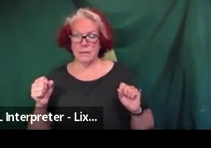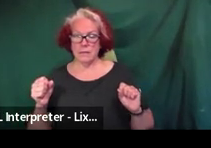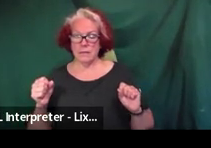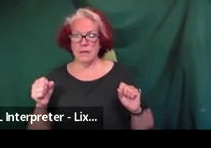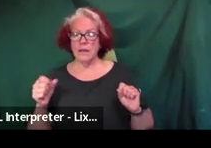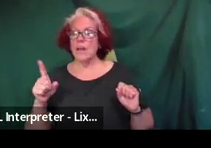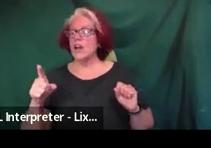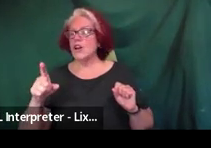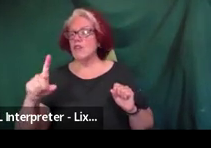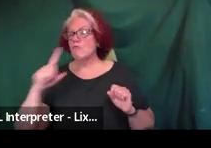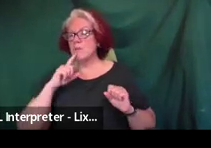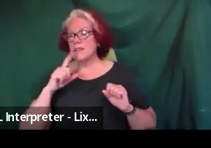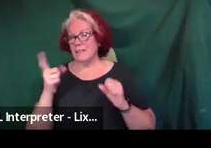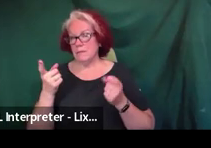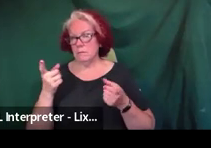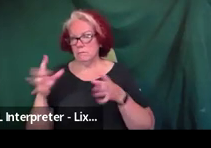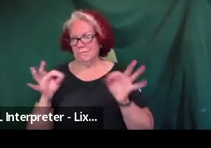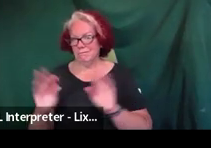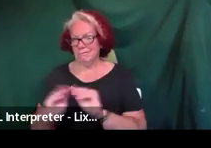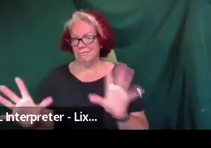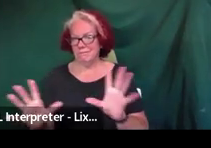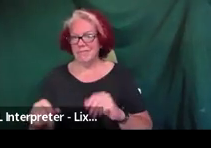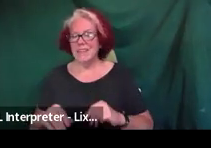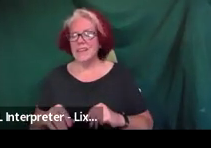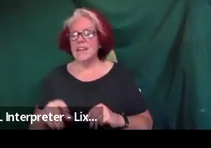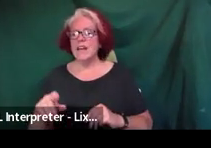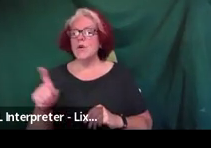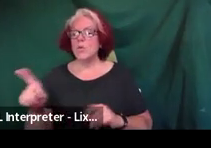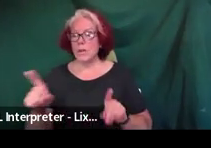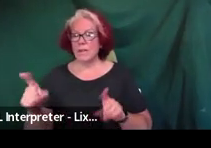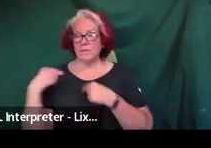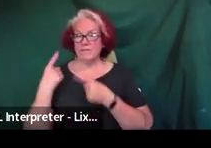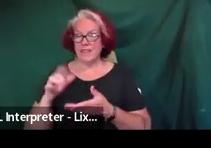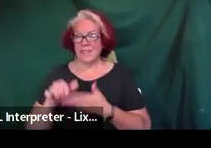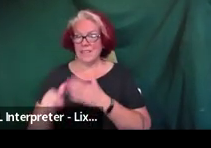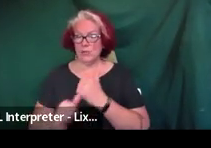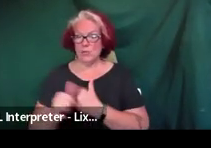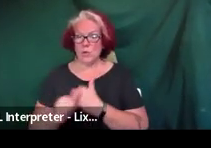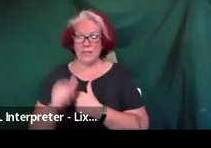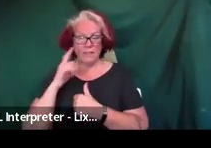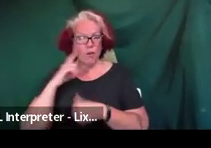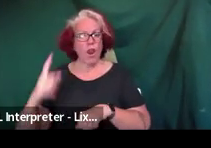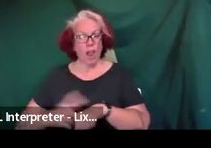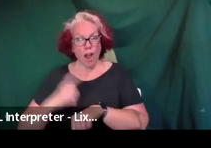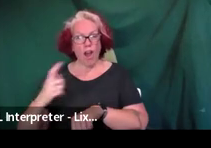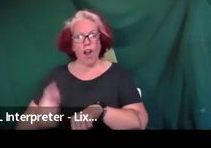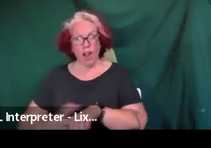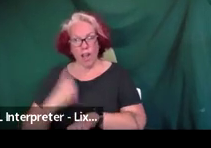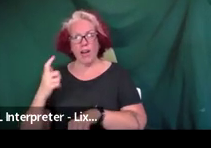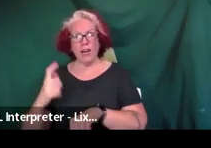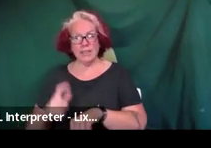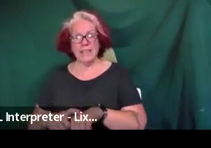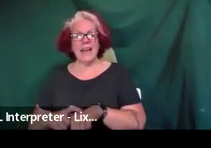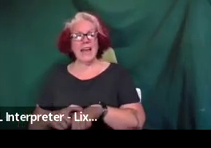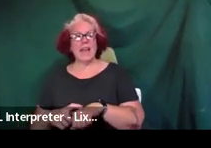You pretty much explained it. And we've been dealing with this risk factor for a long, long time. And it